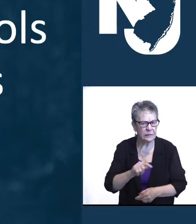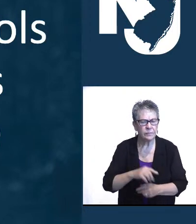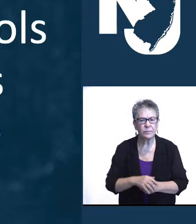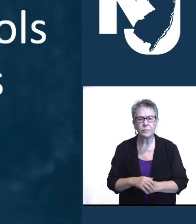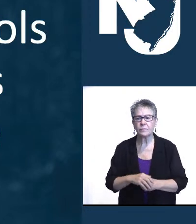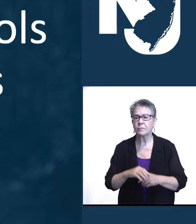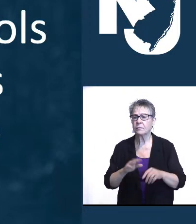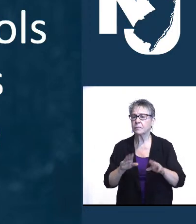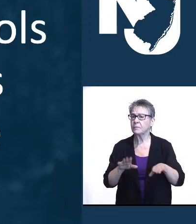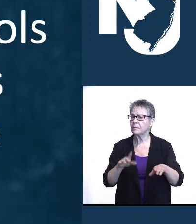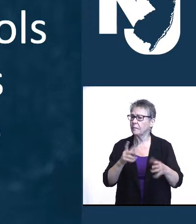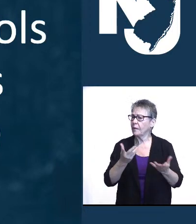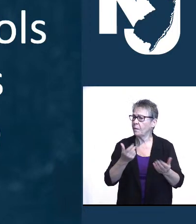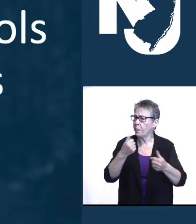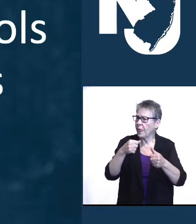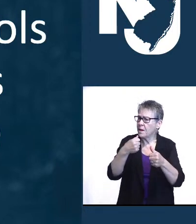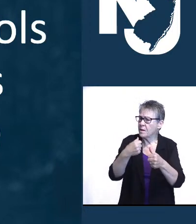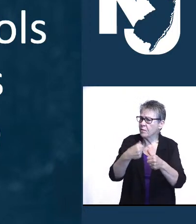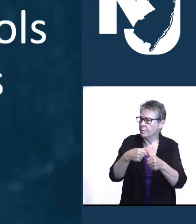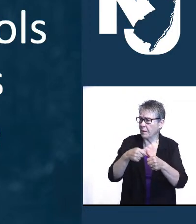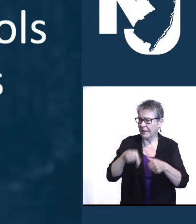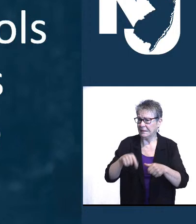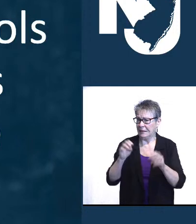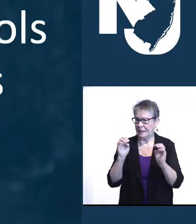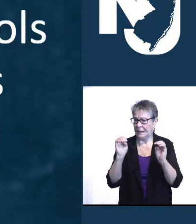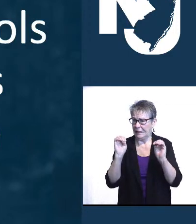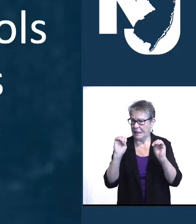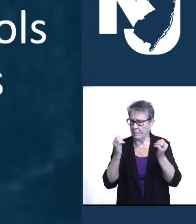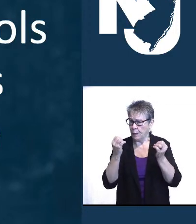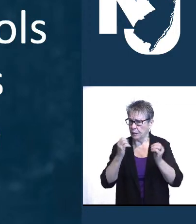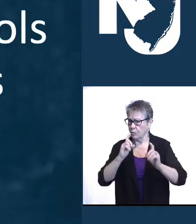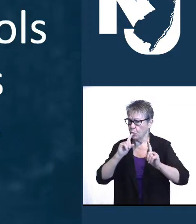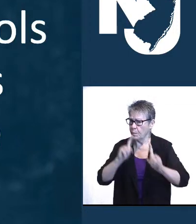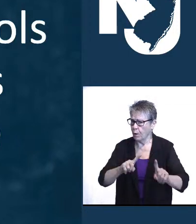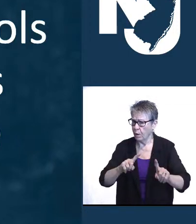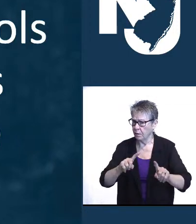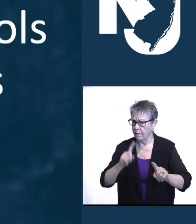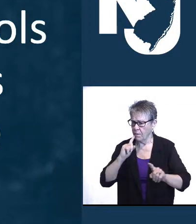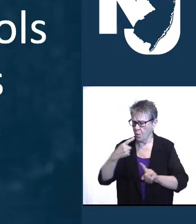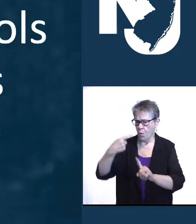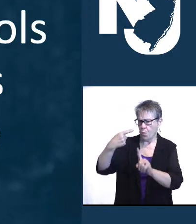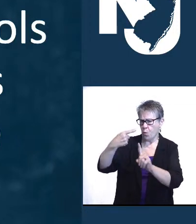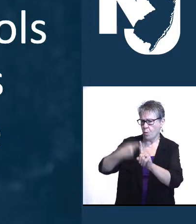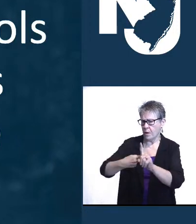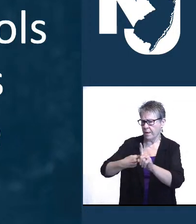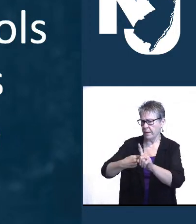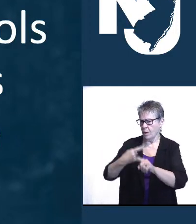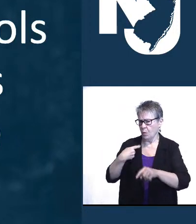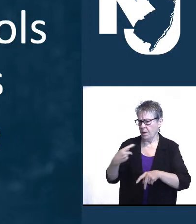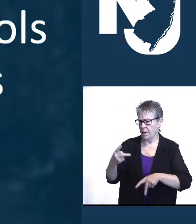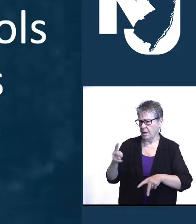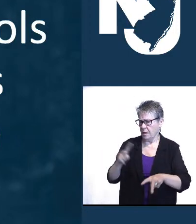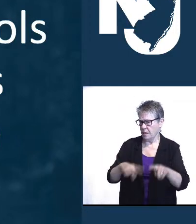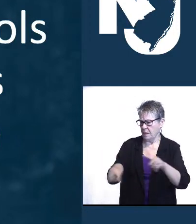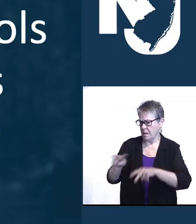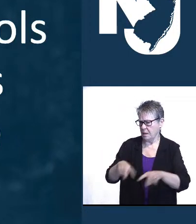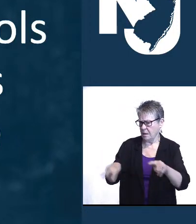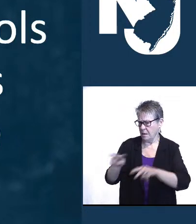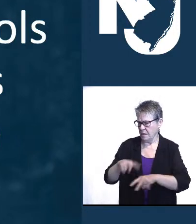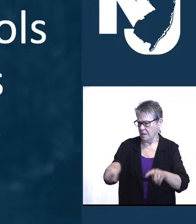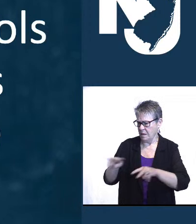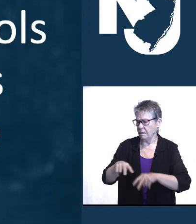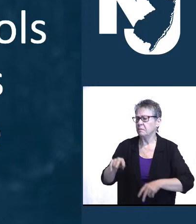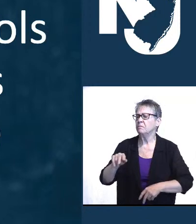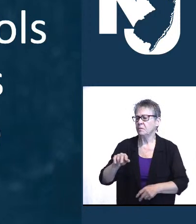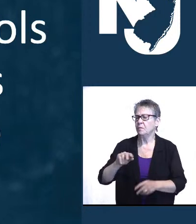As we have with other similar actions, we're announcing this with plenty of advance notice for our schools and child care